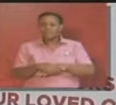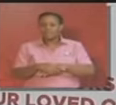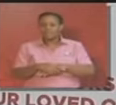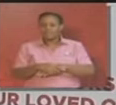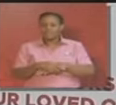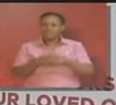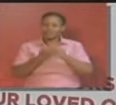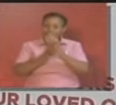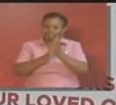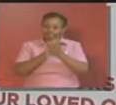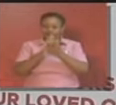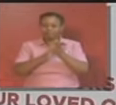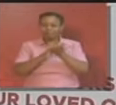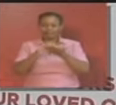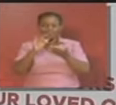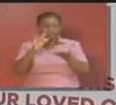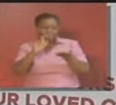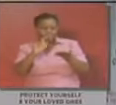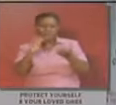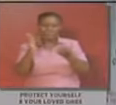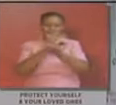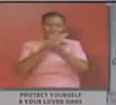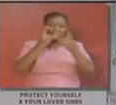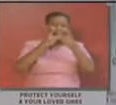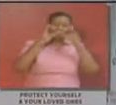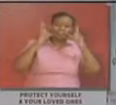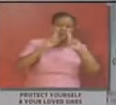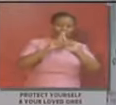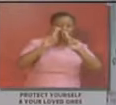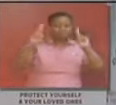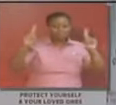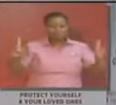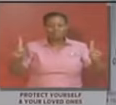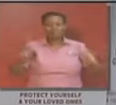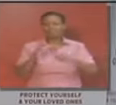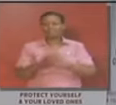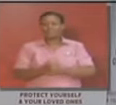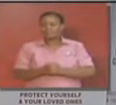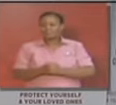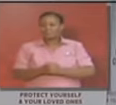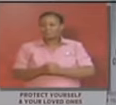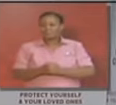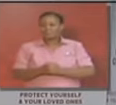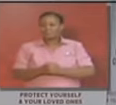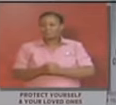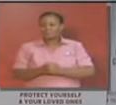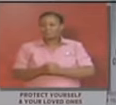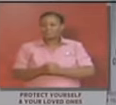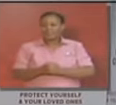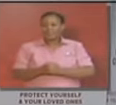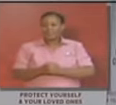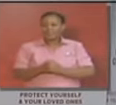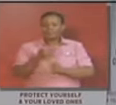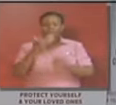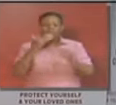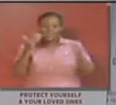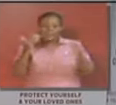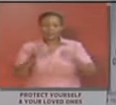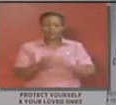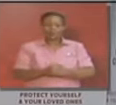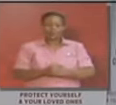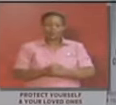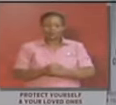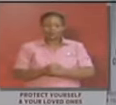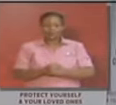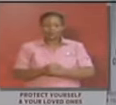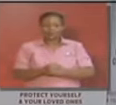your distance. Thank you. Thank you very much, Dr. St Bernard, and for highlighting some of what